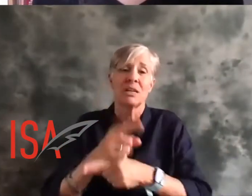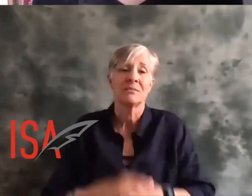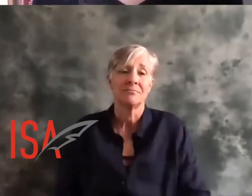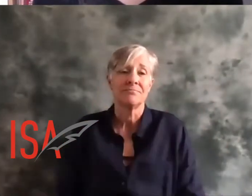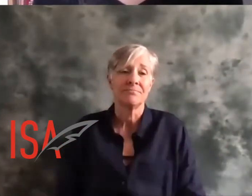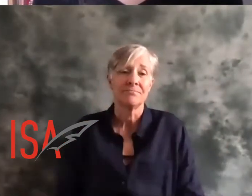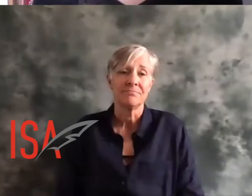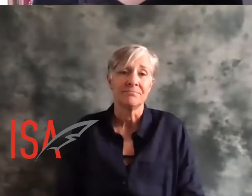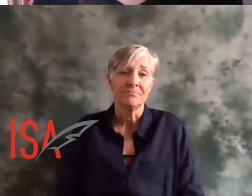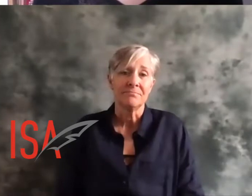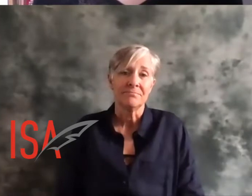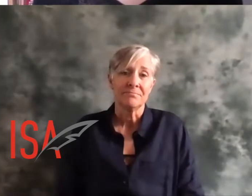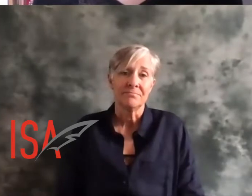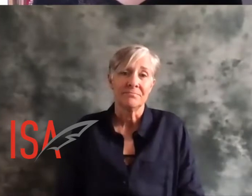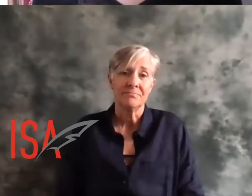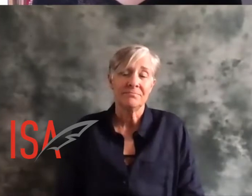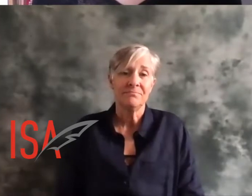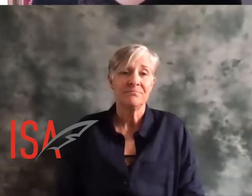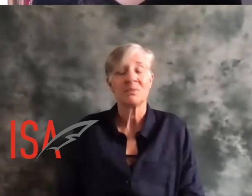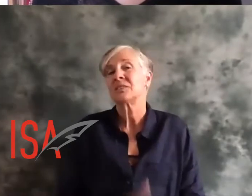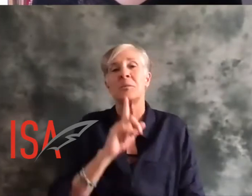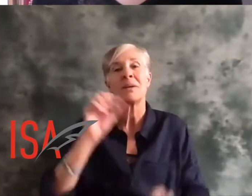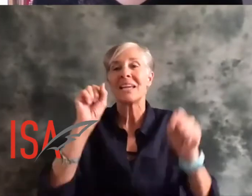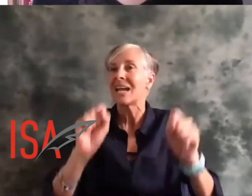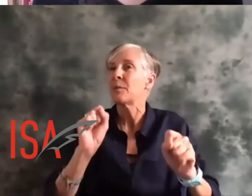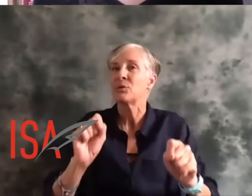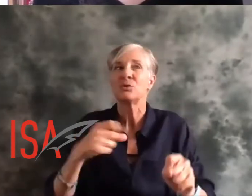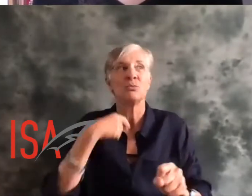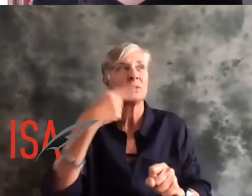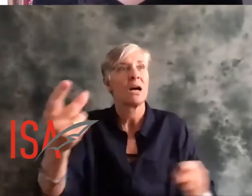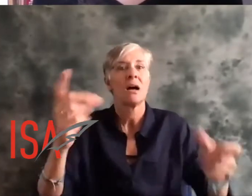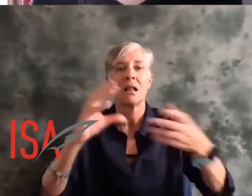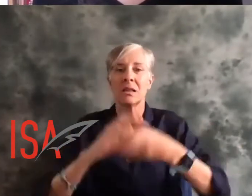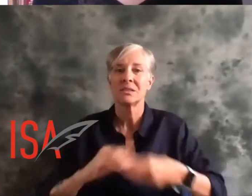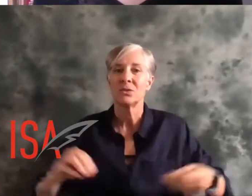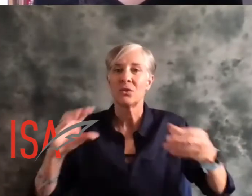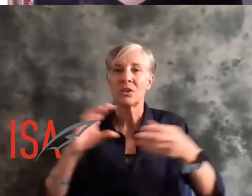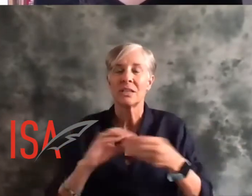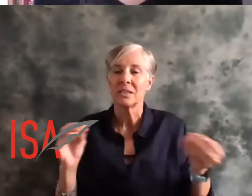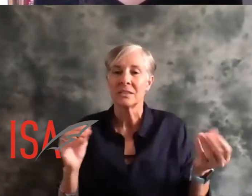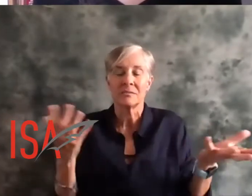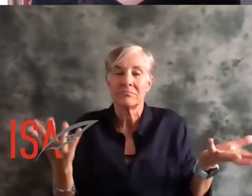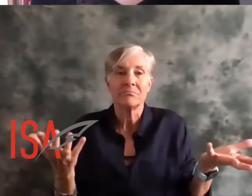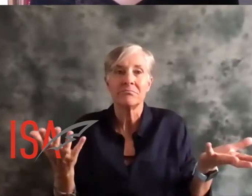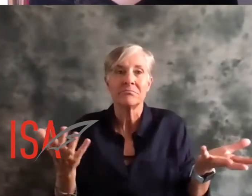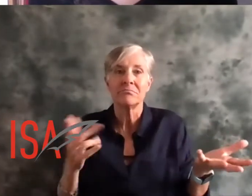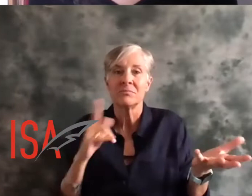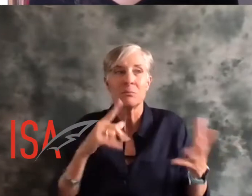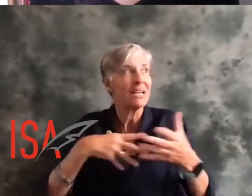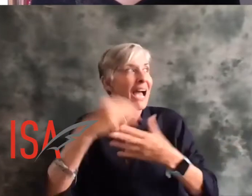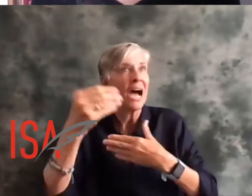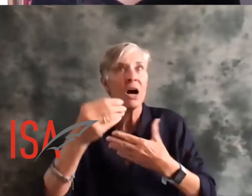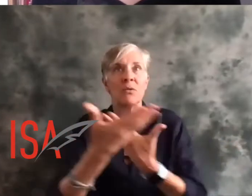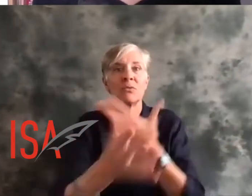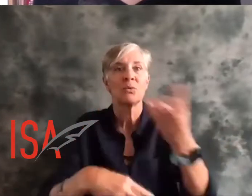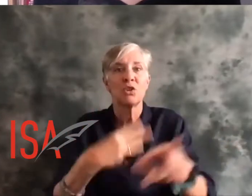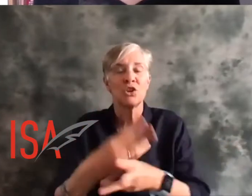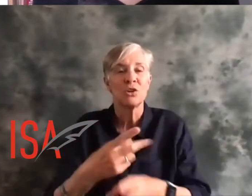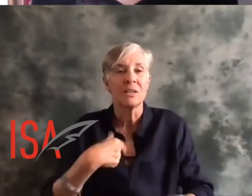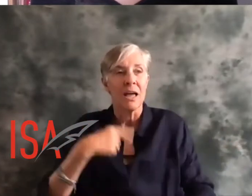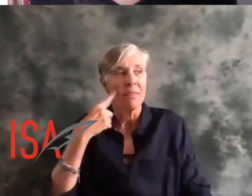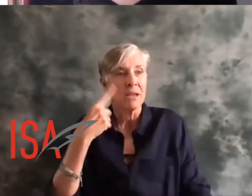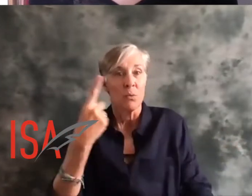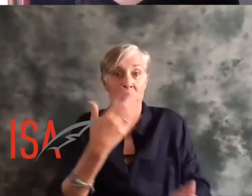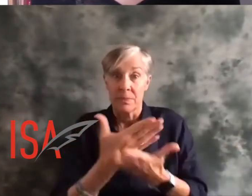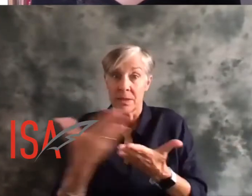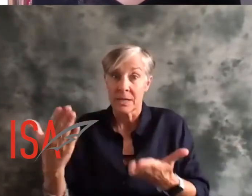is just being able to tell those stories and being out there. And, you know, I think one thing